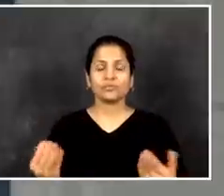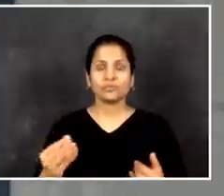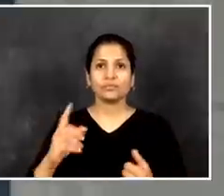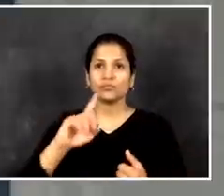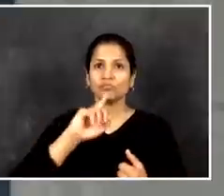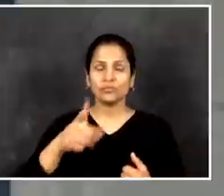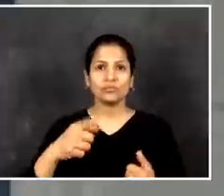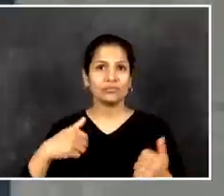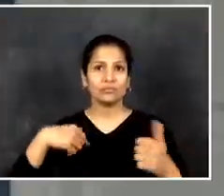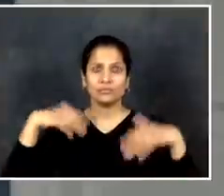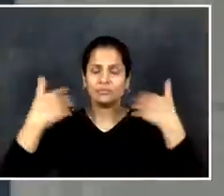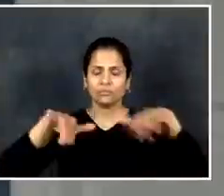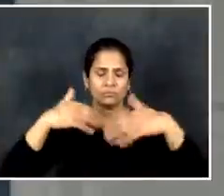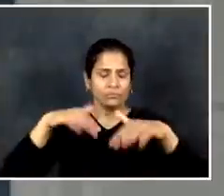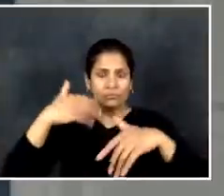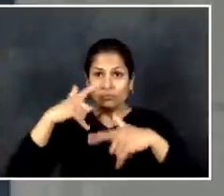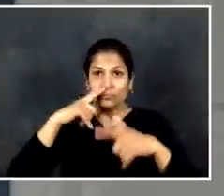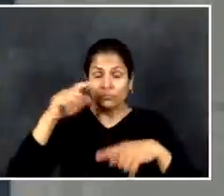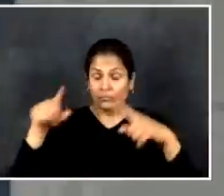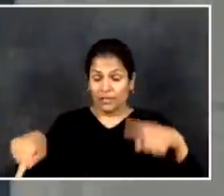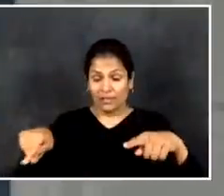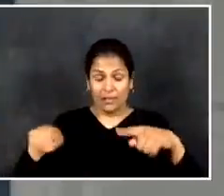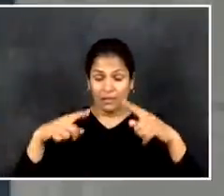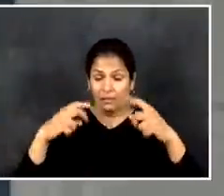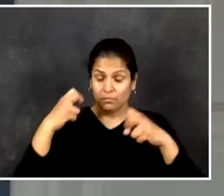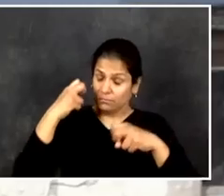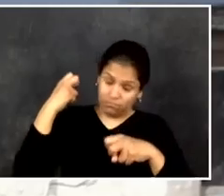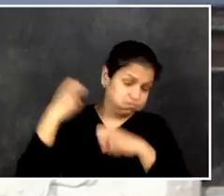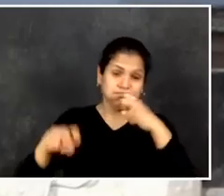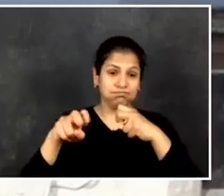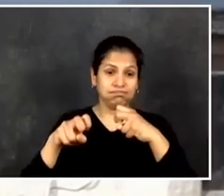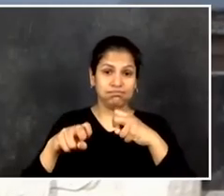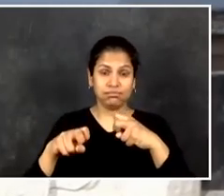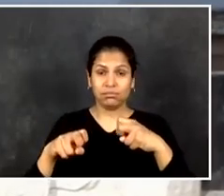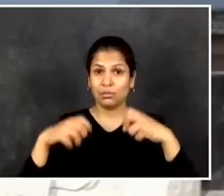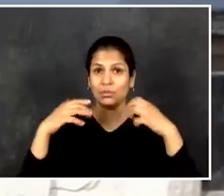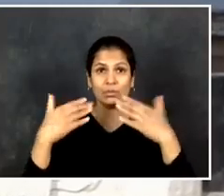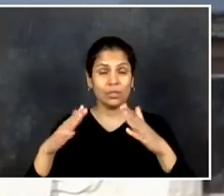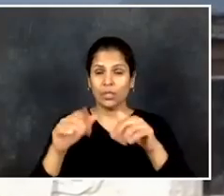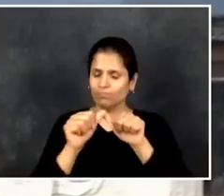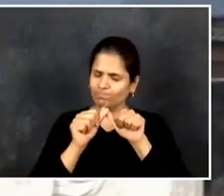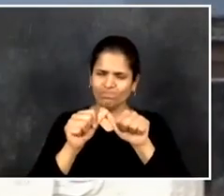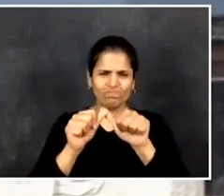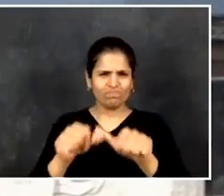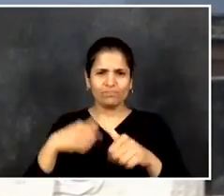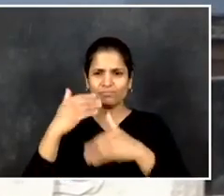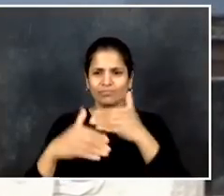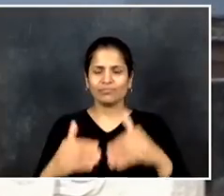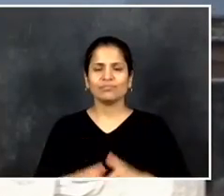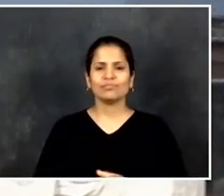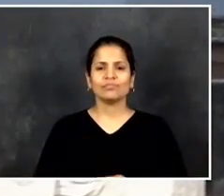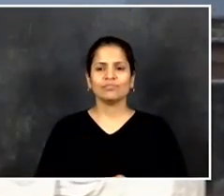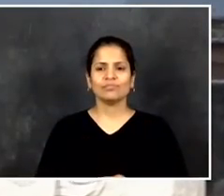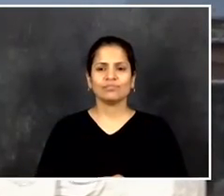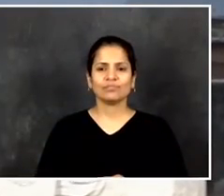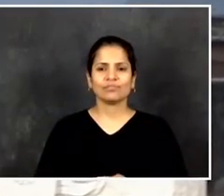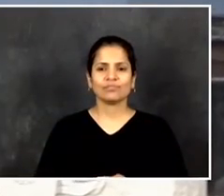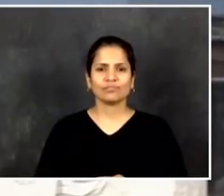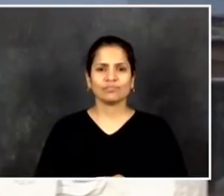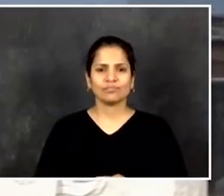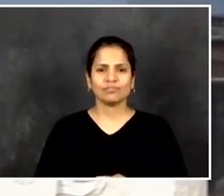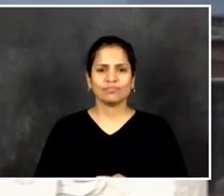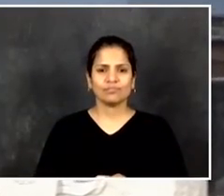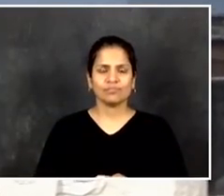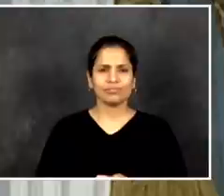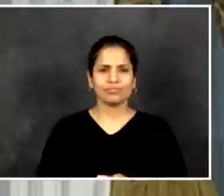bridge devices out there. Well done. Well done. James, you want to add? I'll just say it was a, you know, Scott described it well.